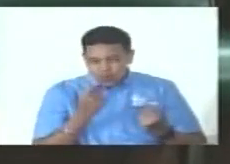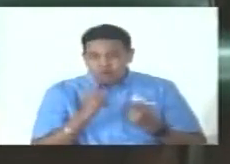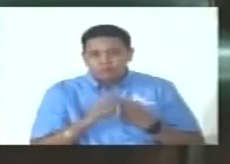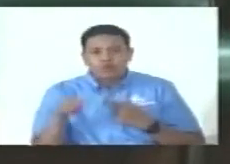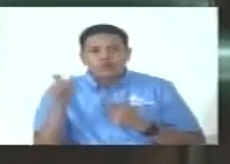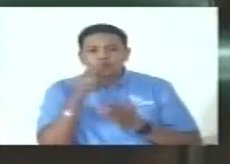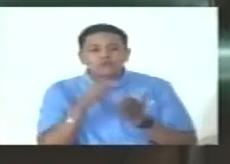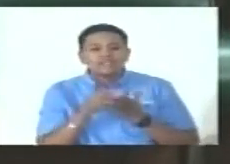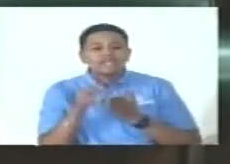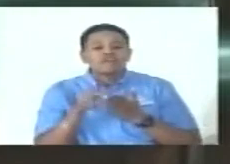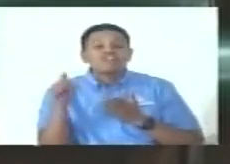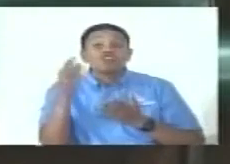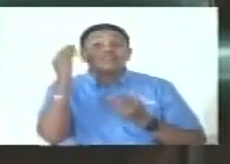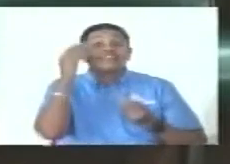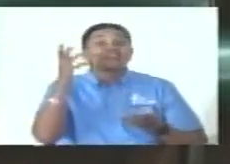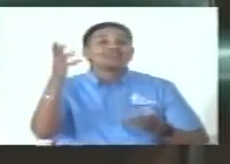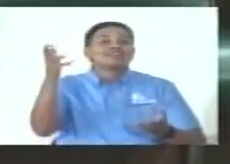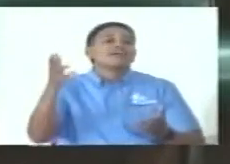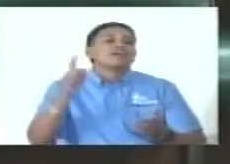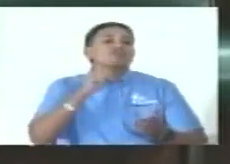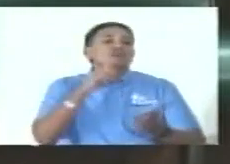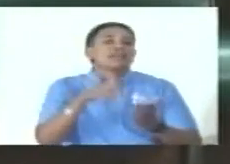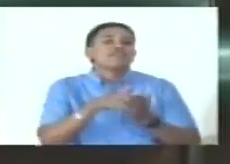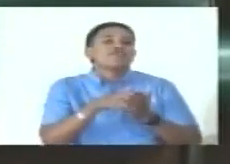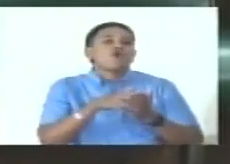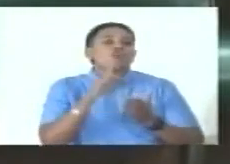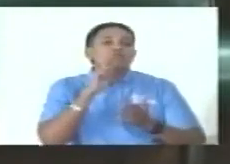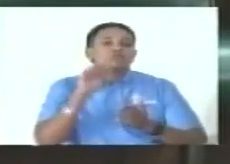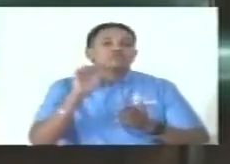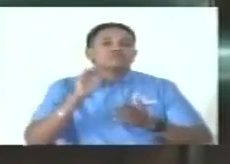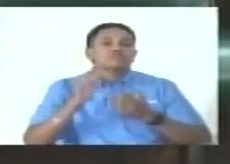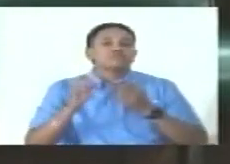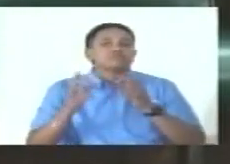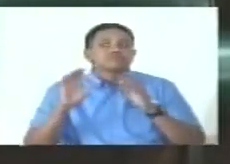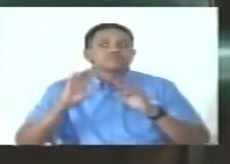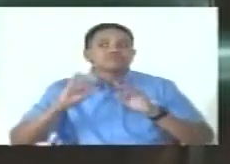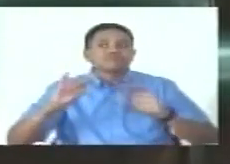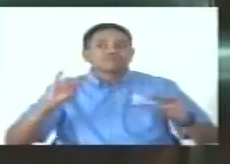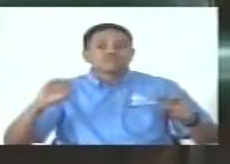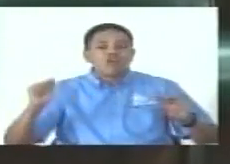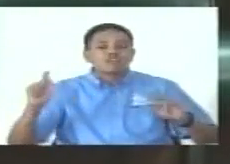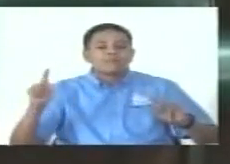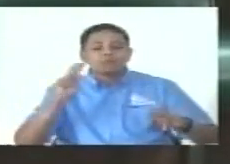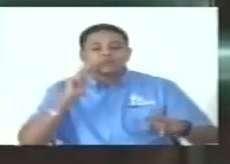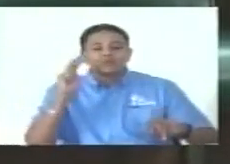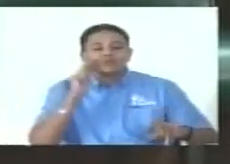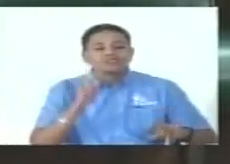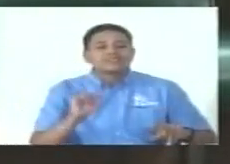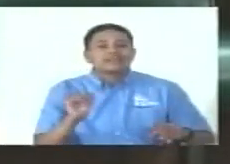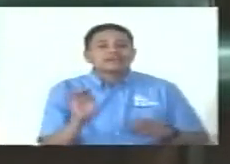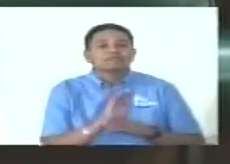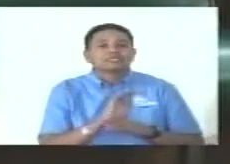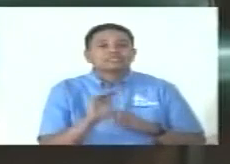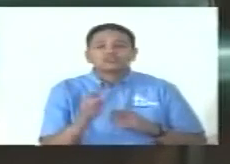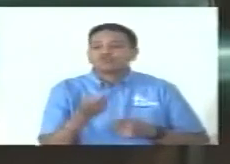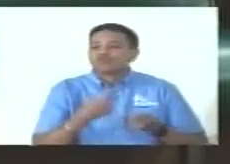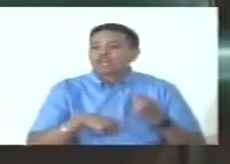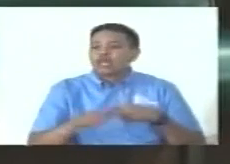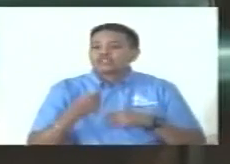there, vulnerable to all those others who just see it as a commodity to be traded.